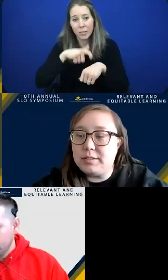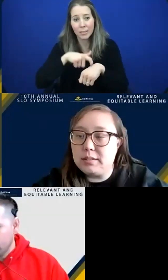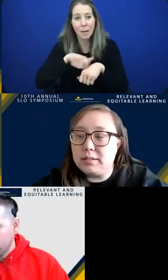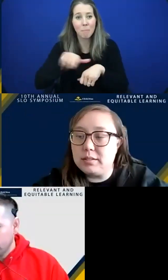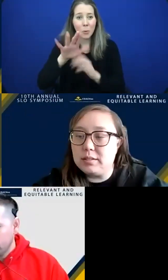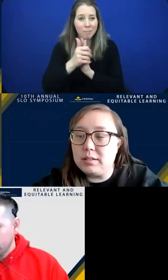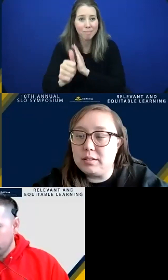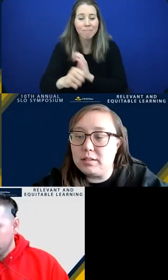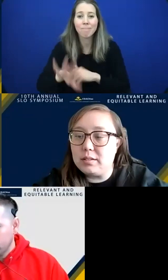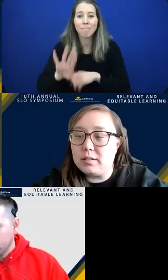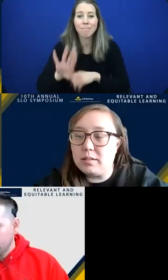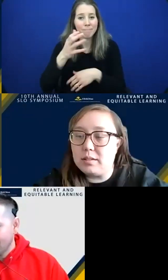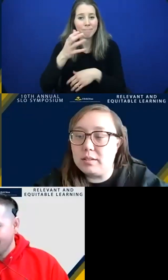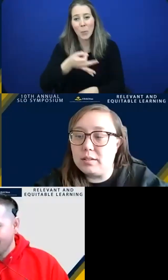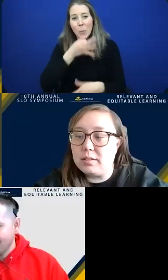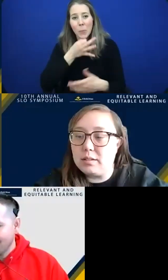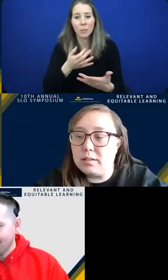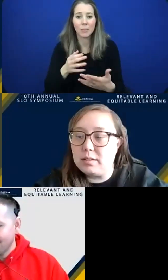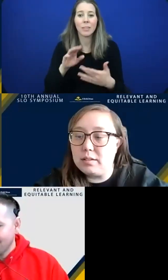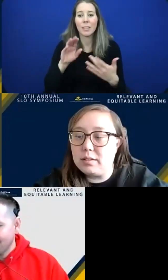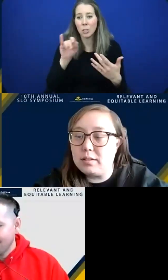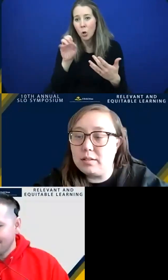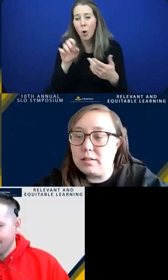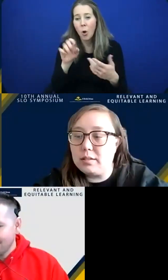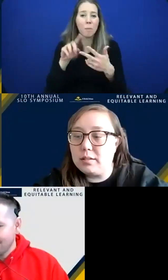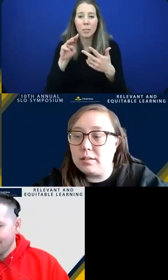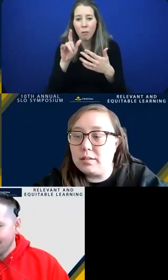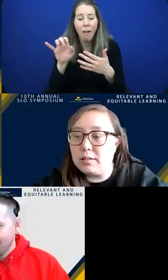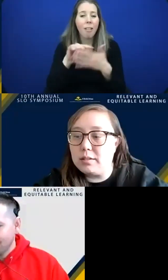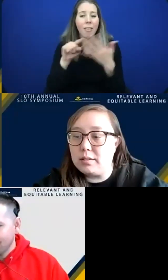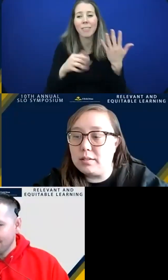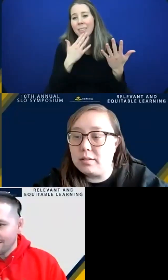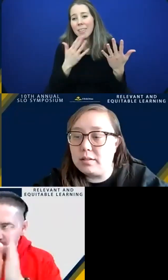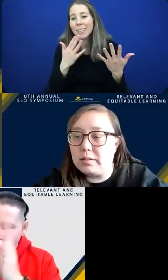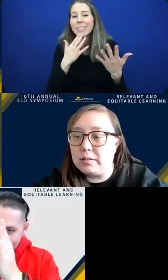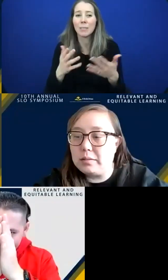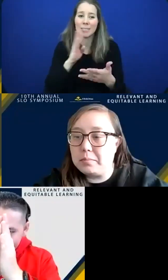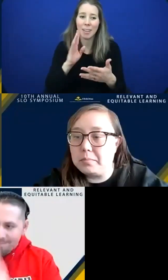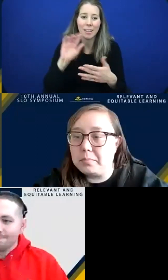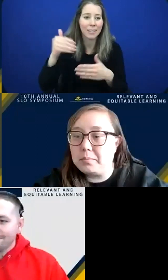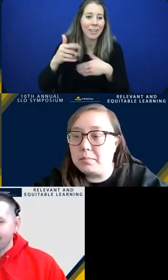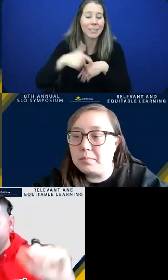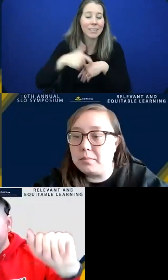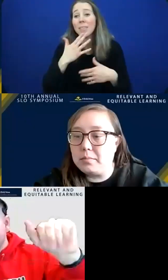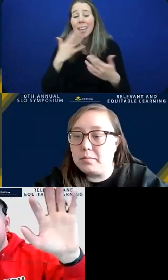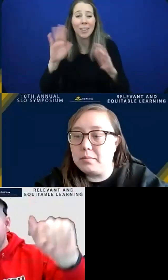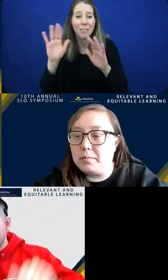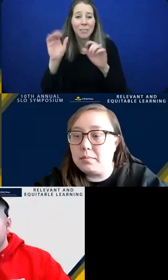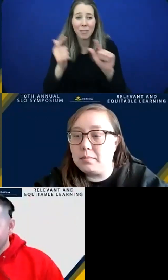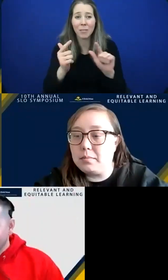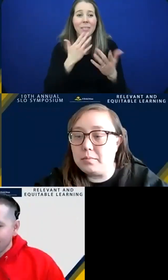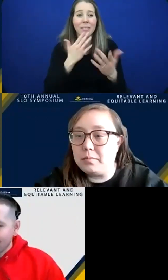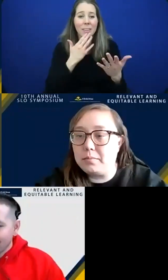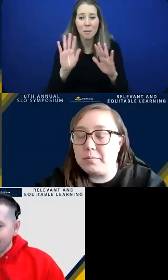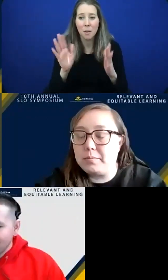expertise, Joe, Ray, Michelle, Catherine. Until next time. Thank you. Thank you so much, everyone. Thanks all. We have a